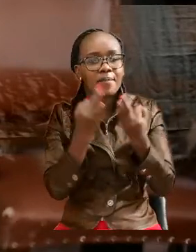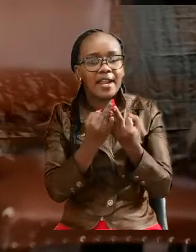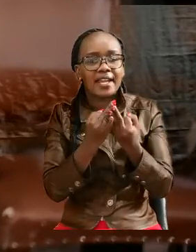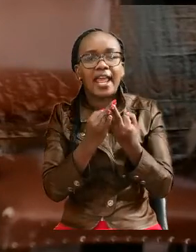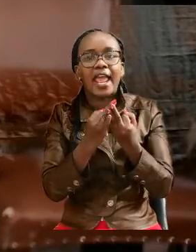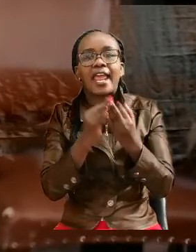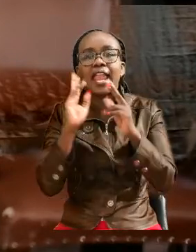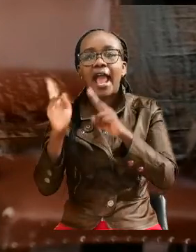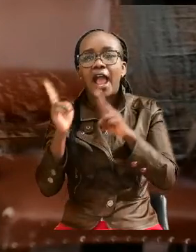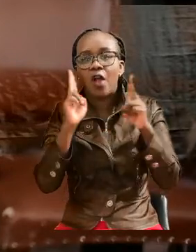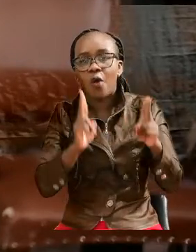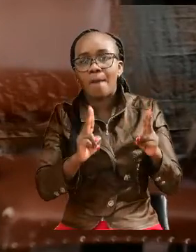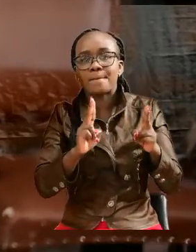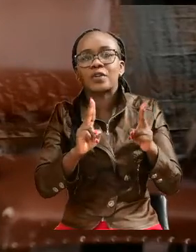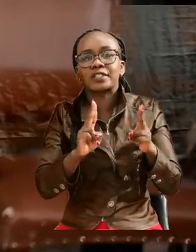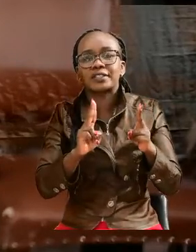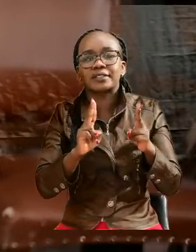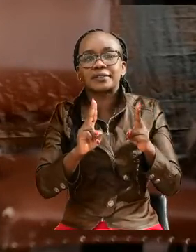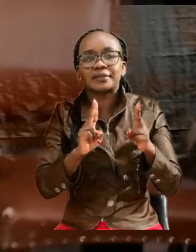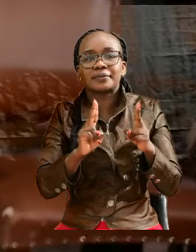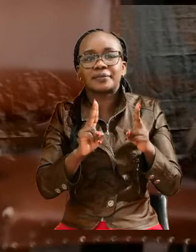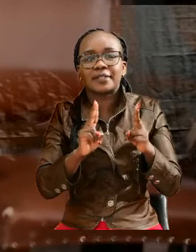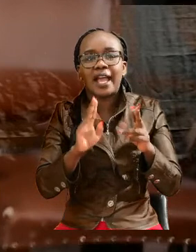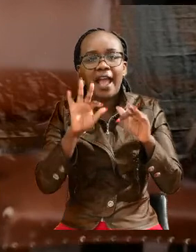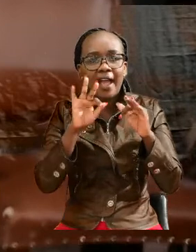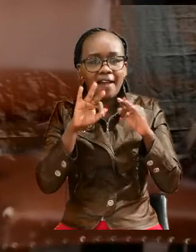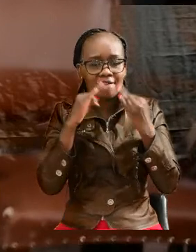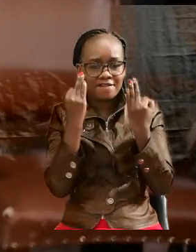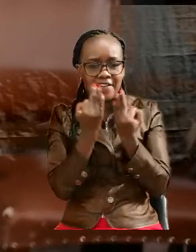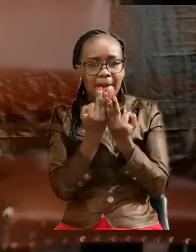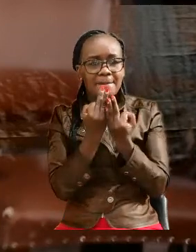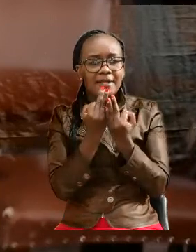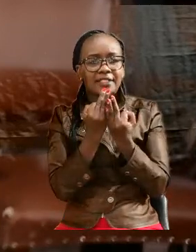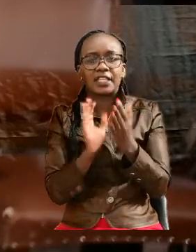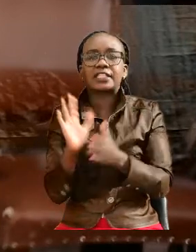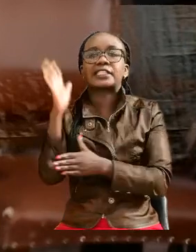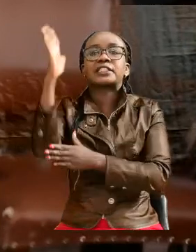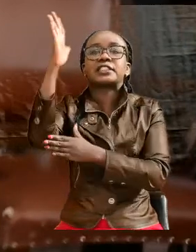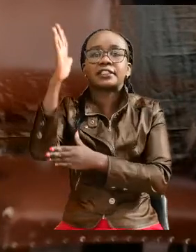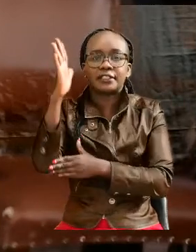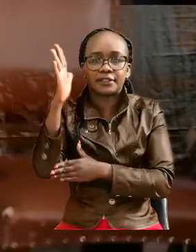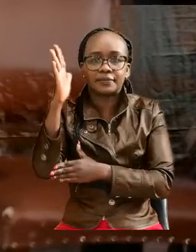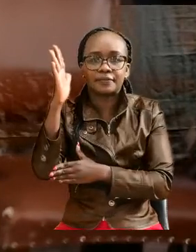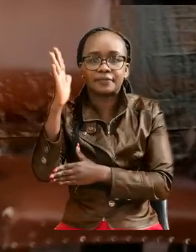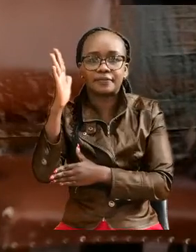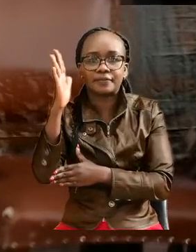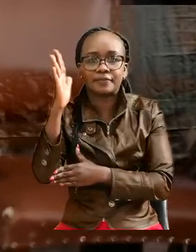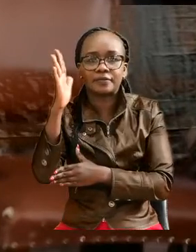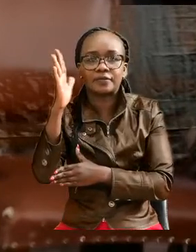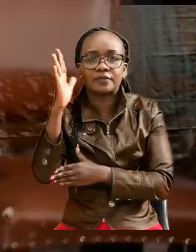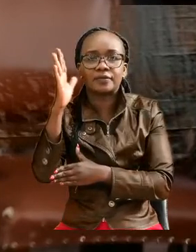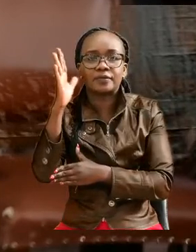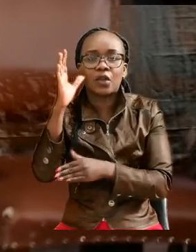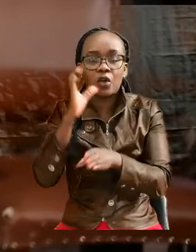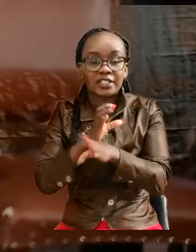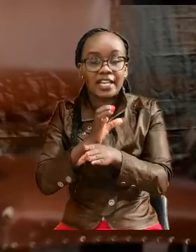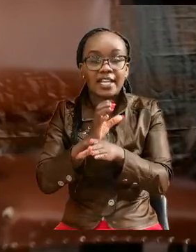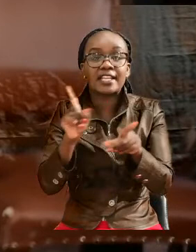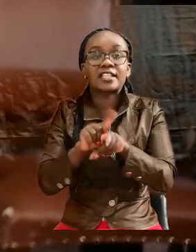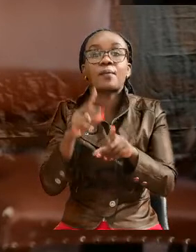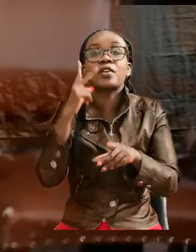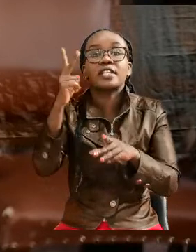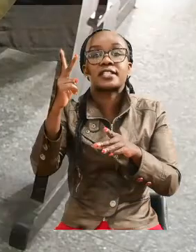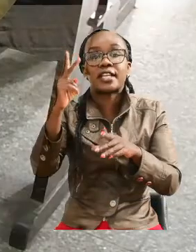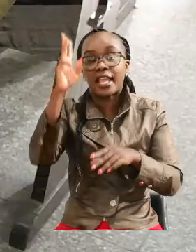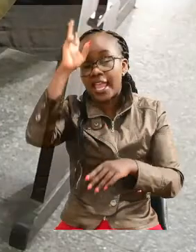common source, a family tree, a genealogical tree, or chart. We even see in the book